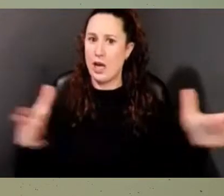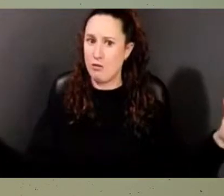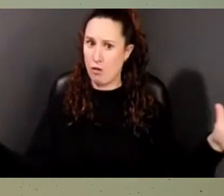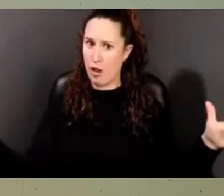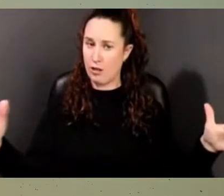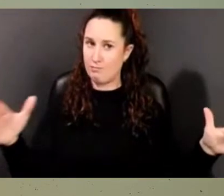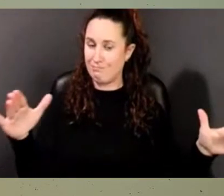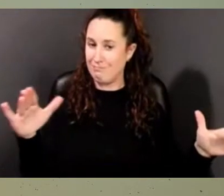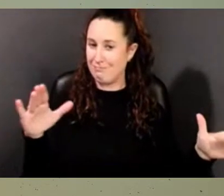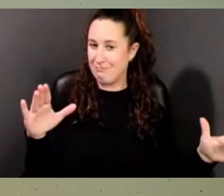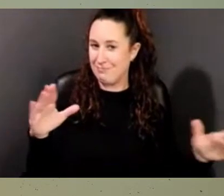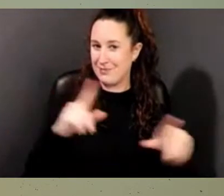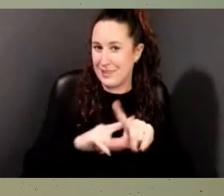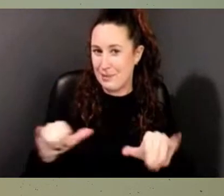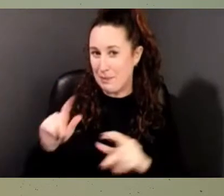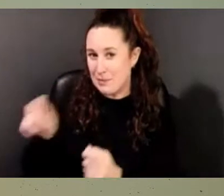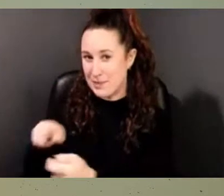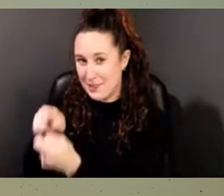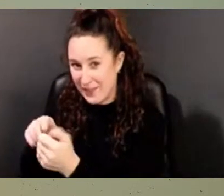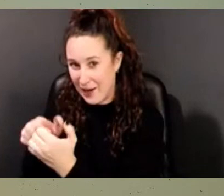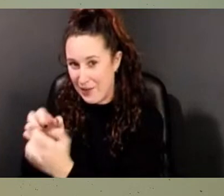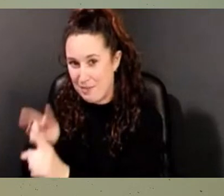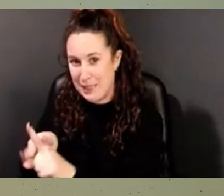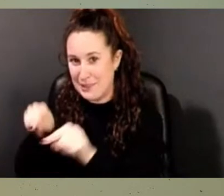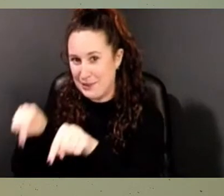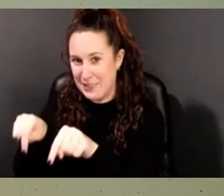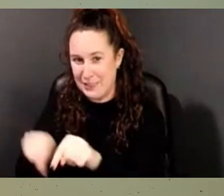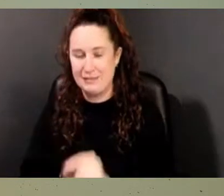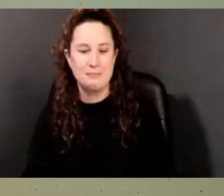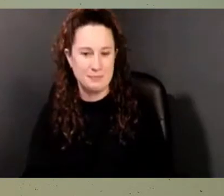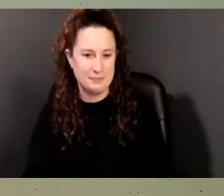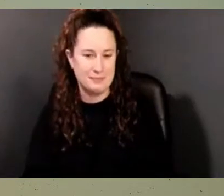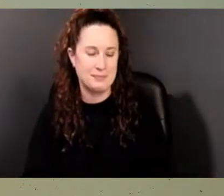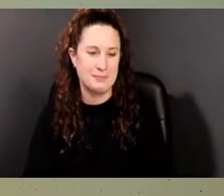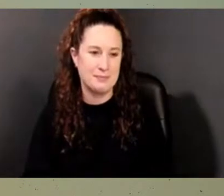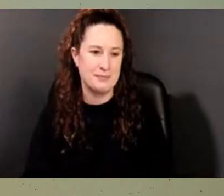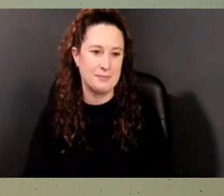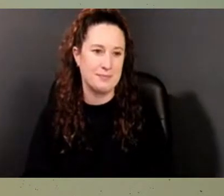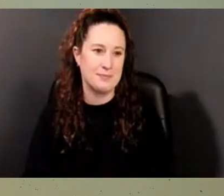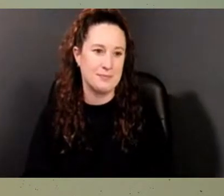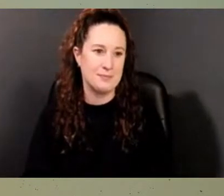specific purpose here. Next slide.